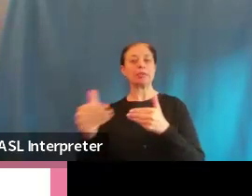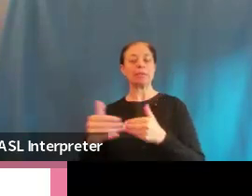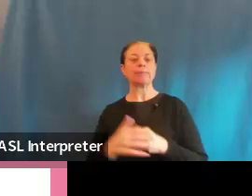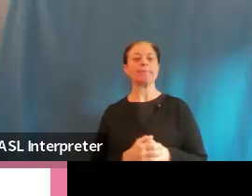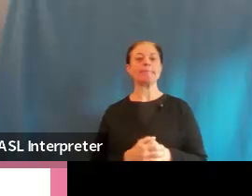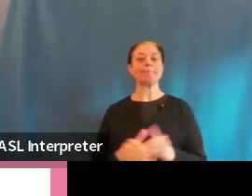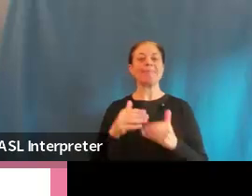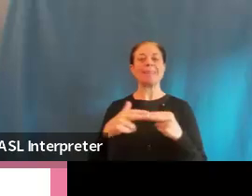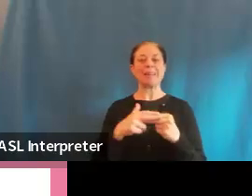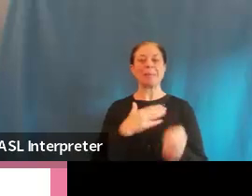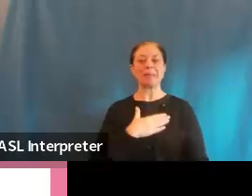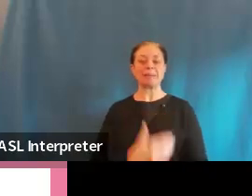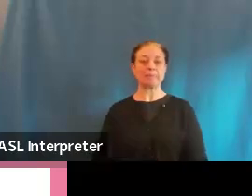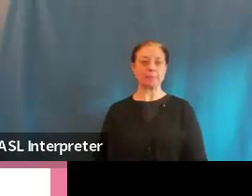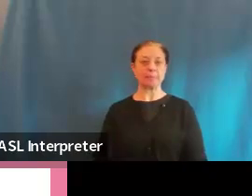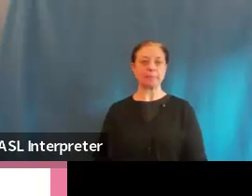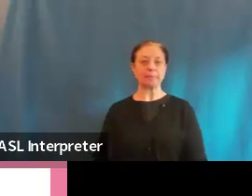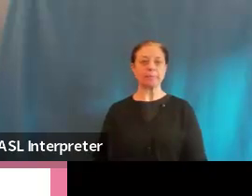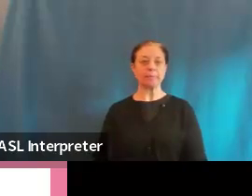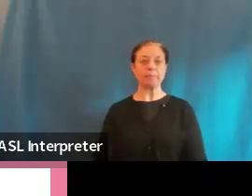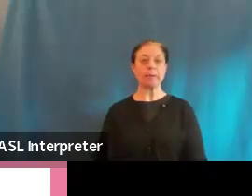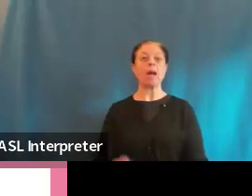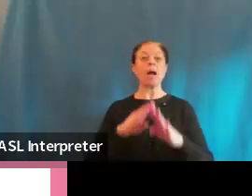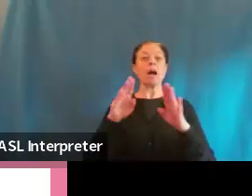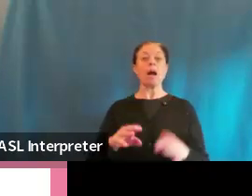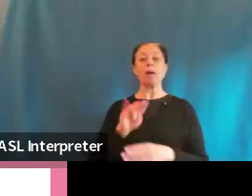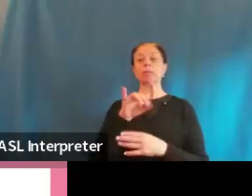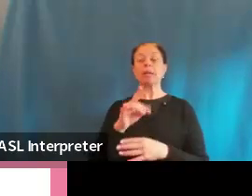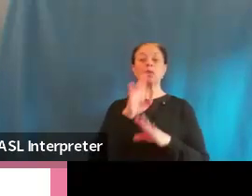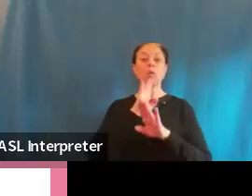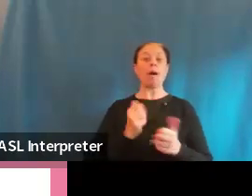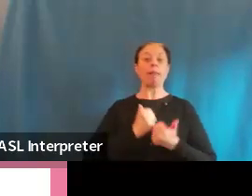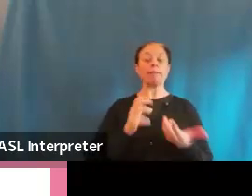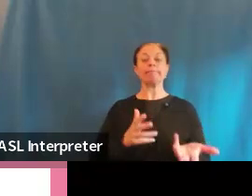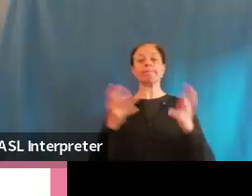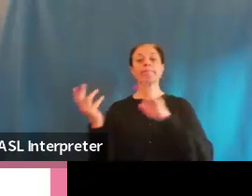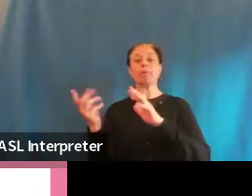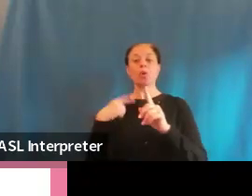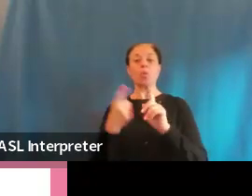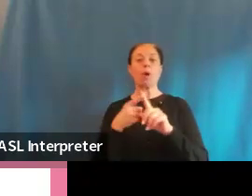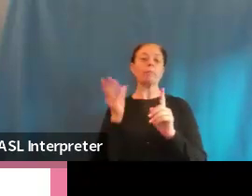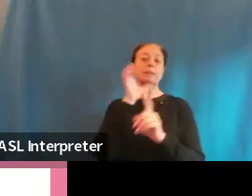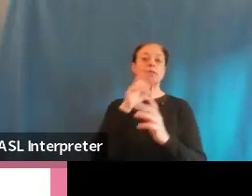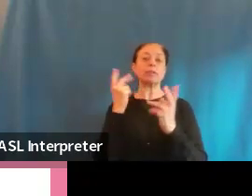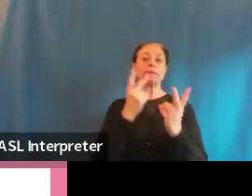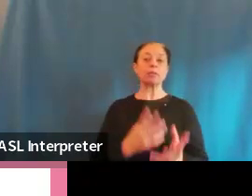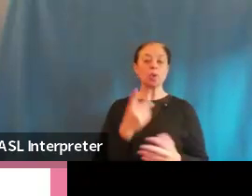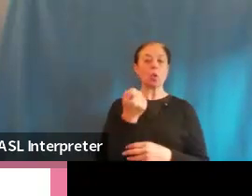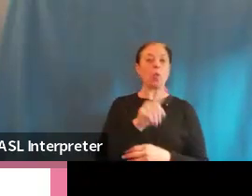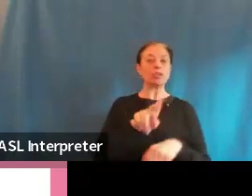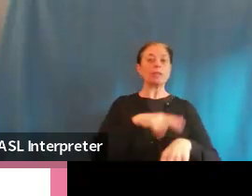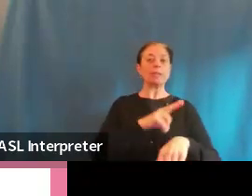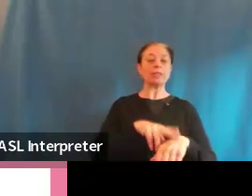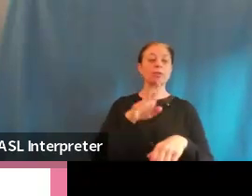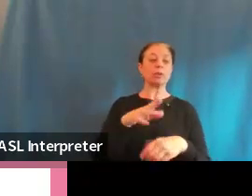slide. A housemaid's quiet life is disrupted when the arrival of a mysterious visitor causes her to question the nature of